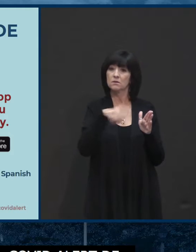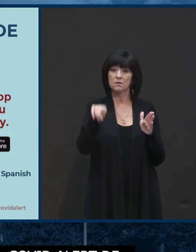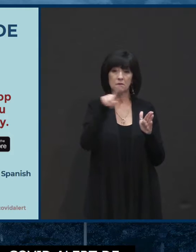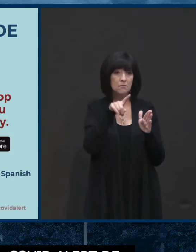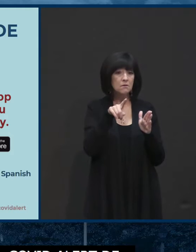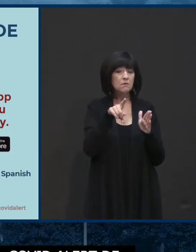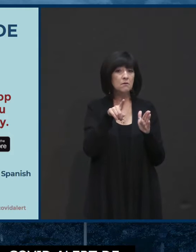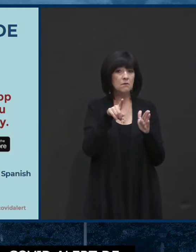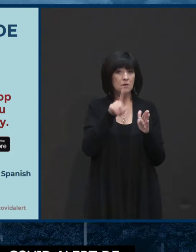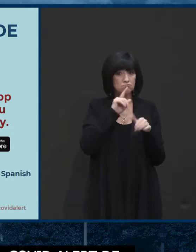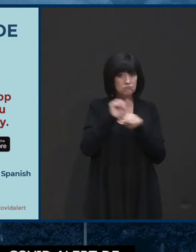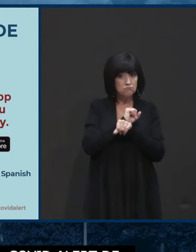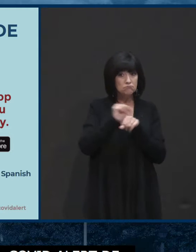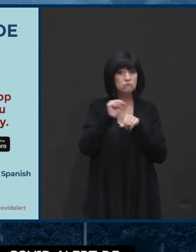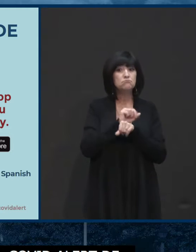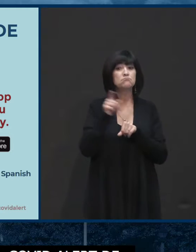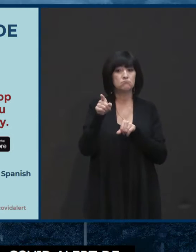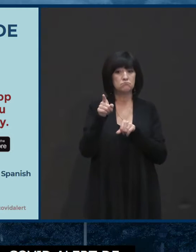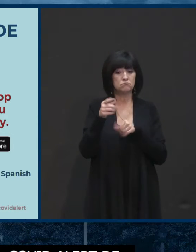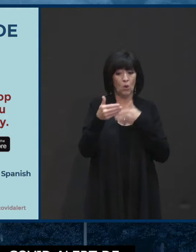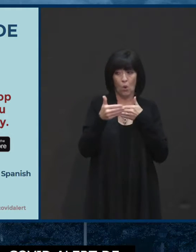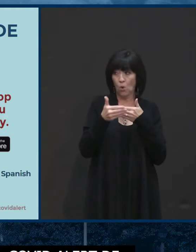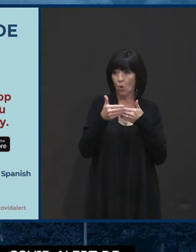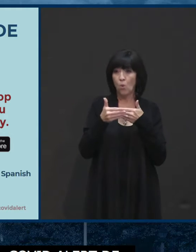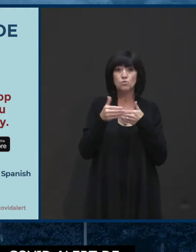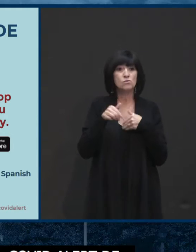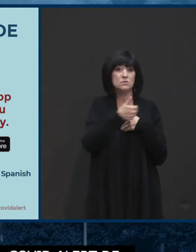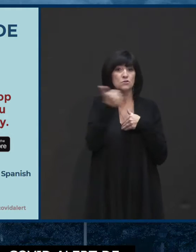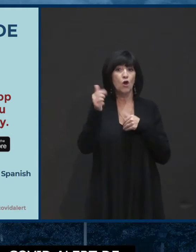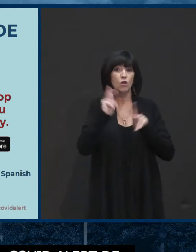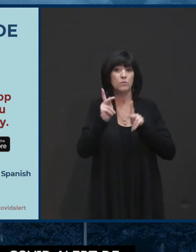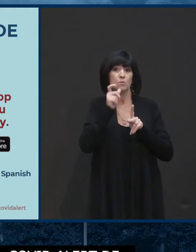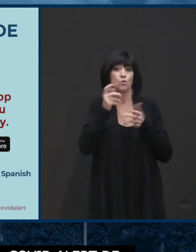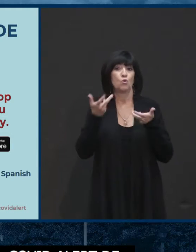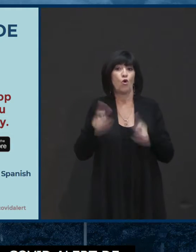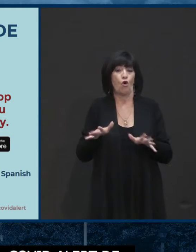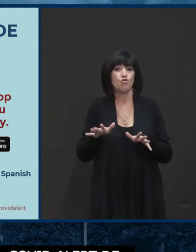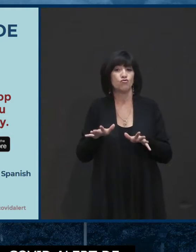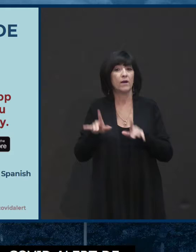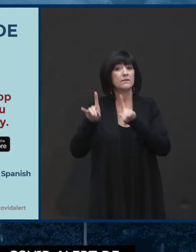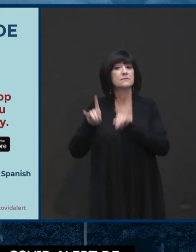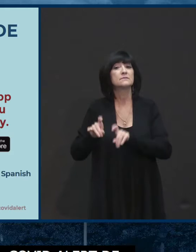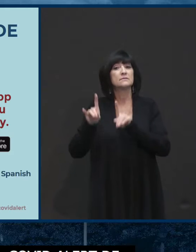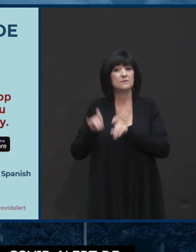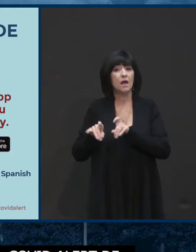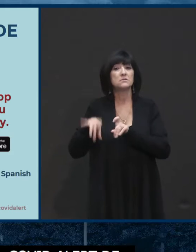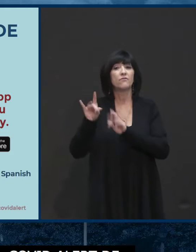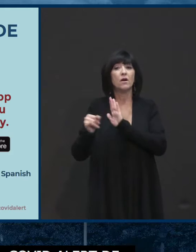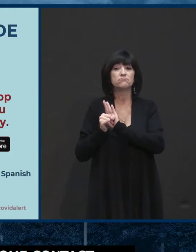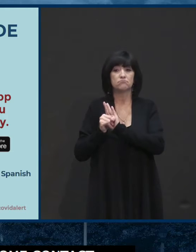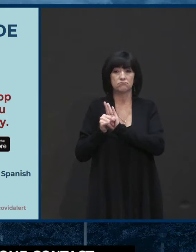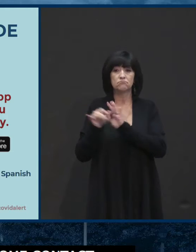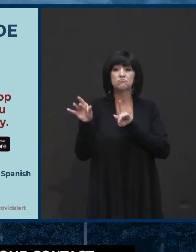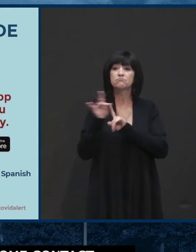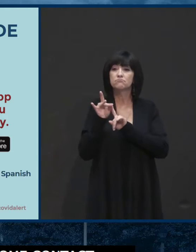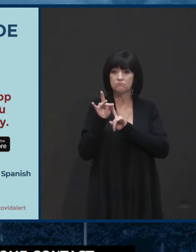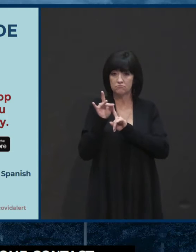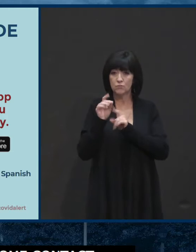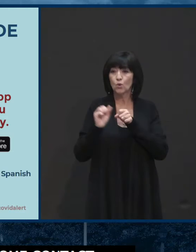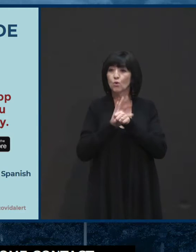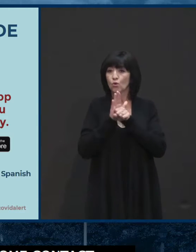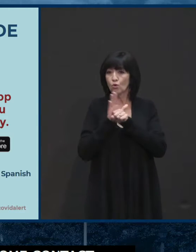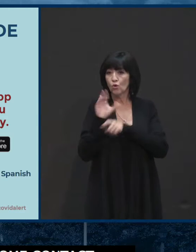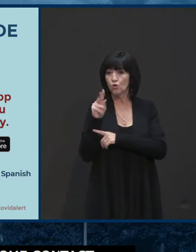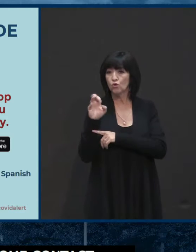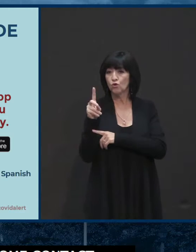with somebody who's tested positive for COVID-19. They alert the Division of Public Health, which triggers the app